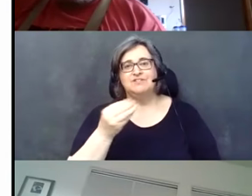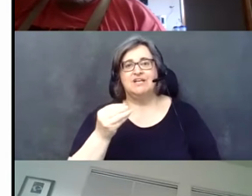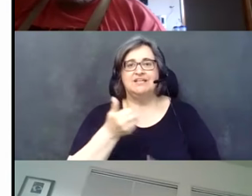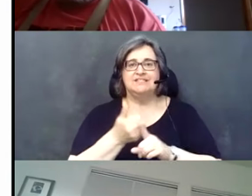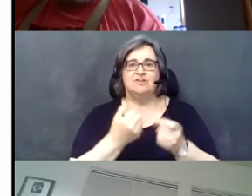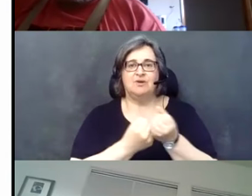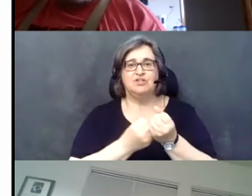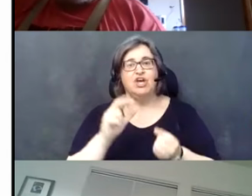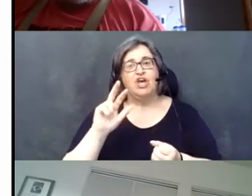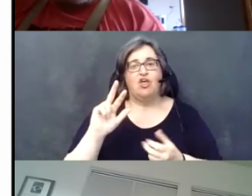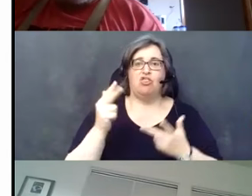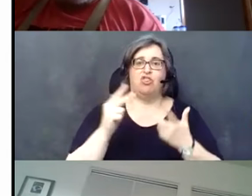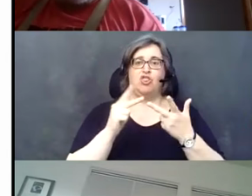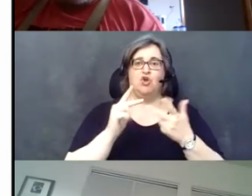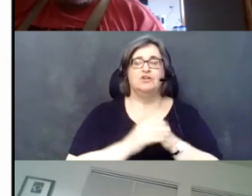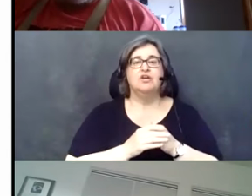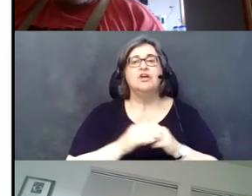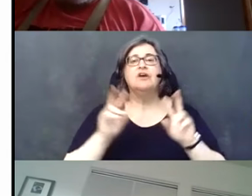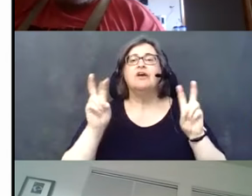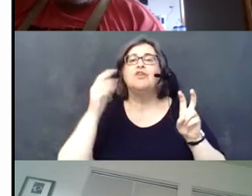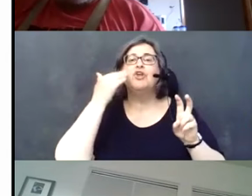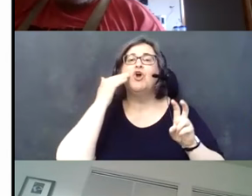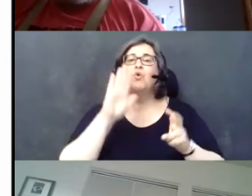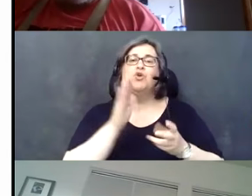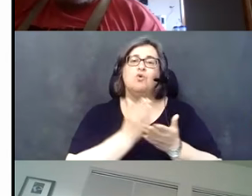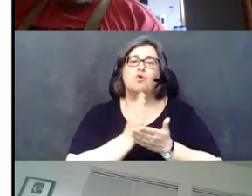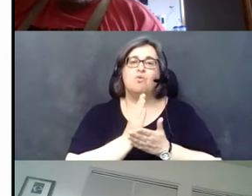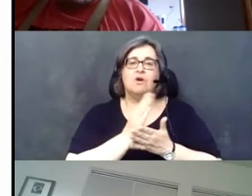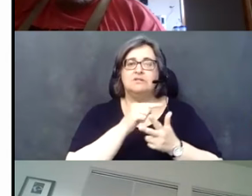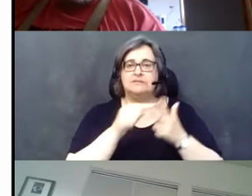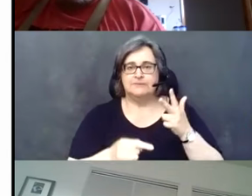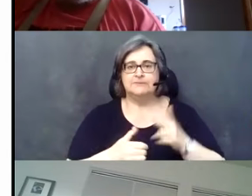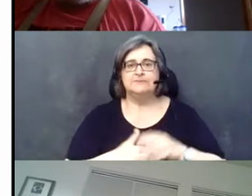is our third webinar in our Know Your Rights series.